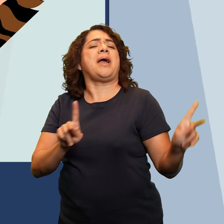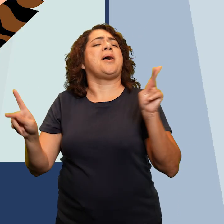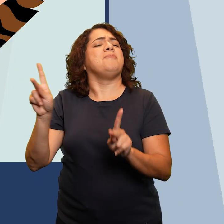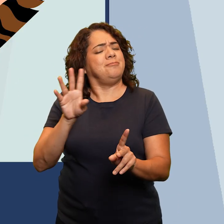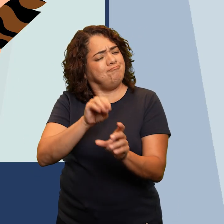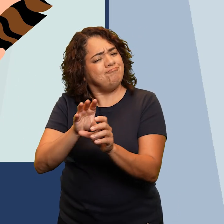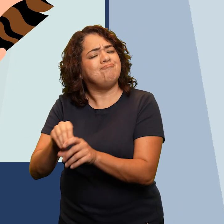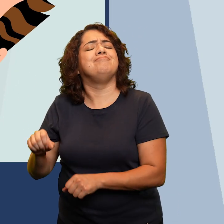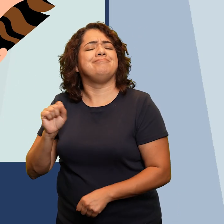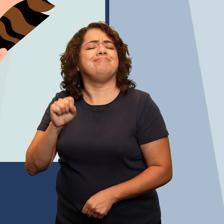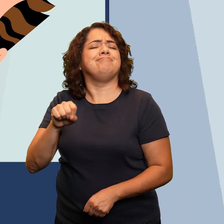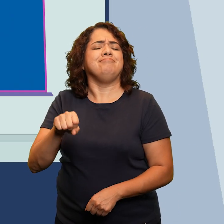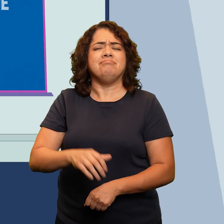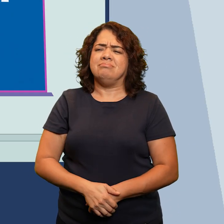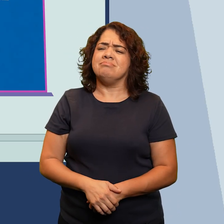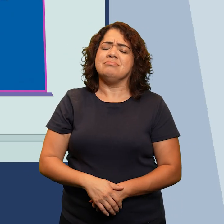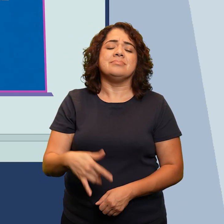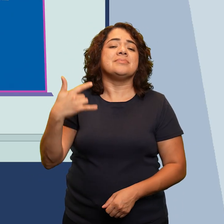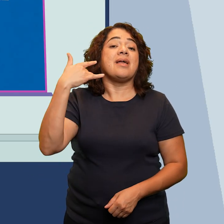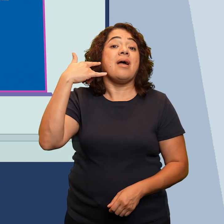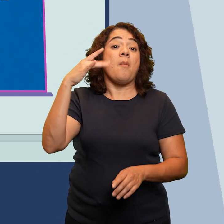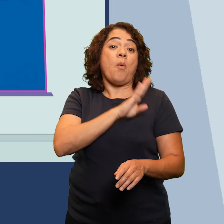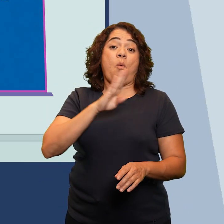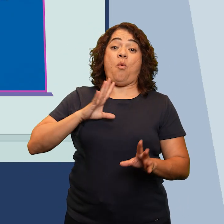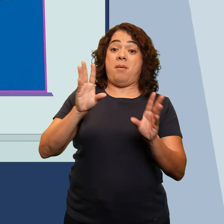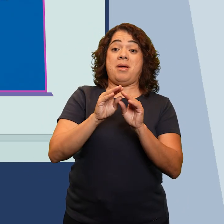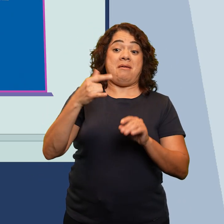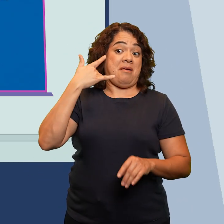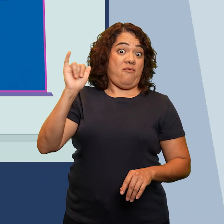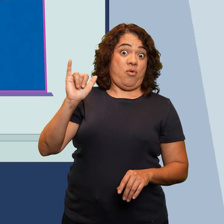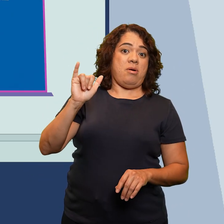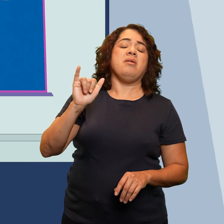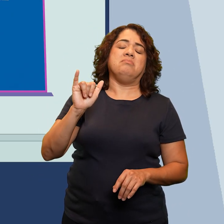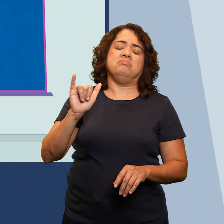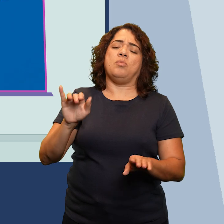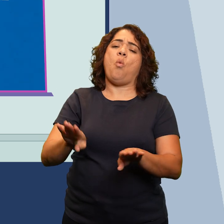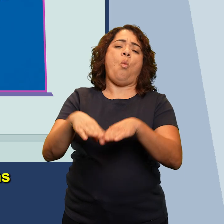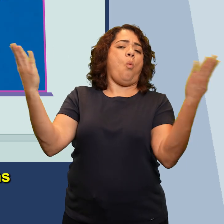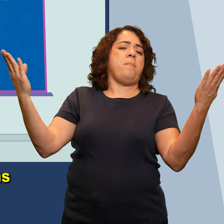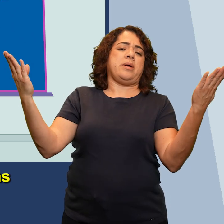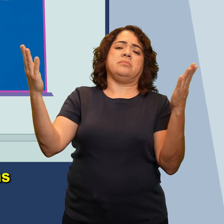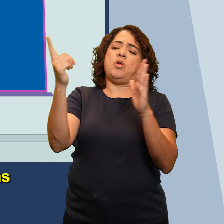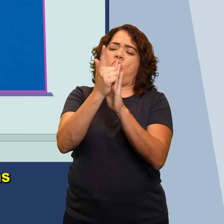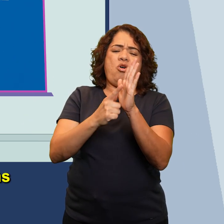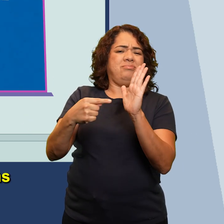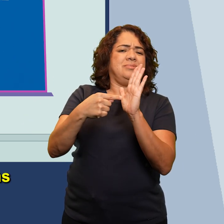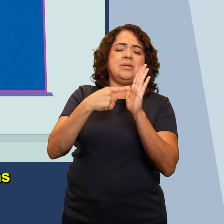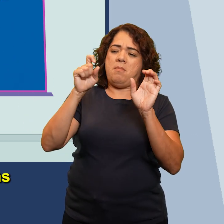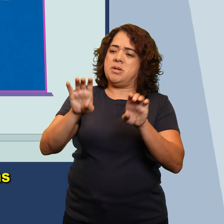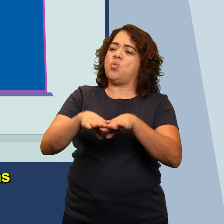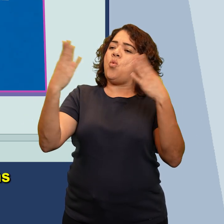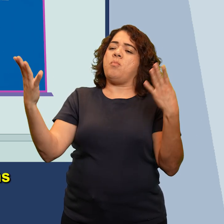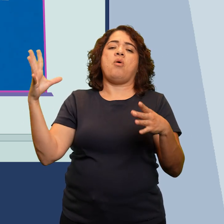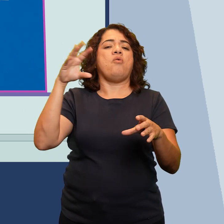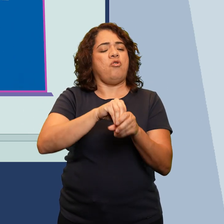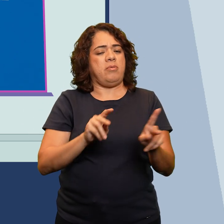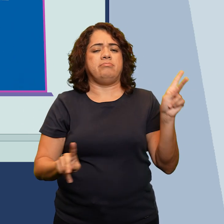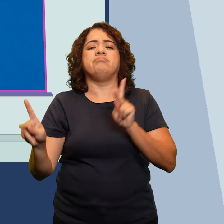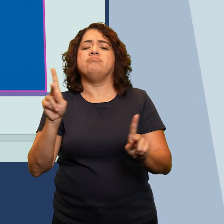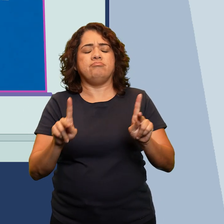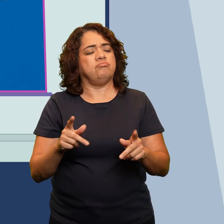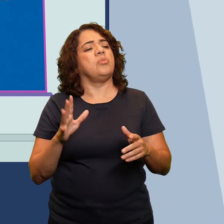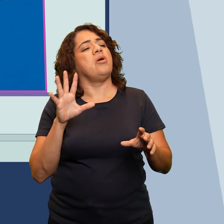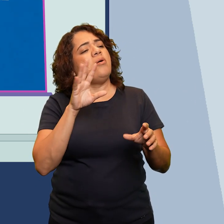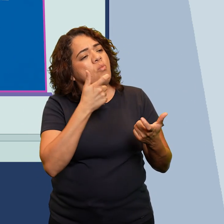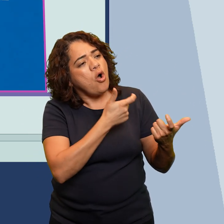on! Yes, board meetings are by law in California open to the public, and they may ask questions during the allotted time. Some